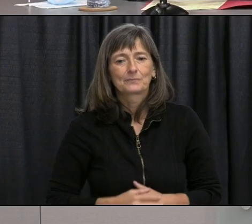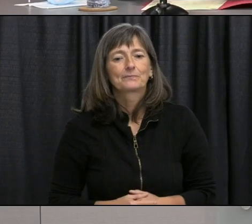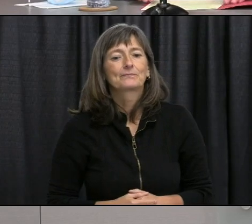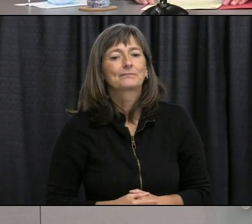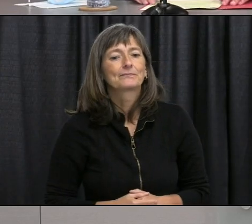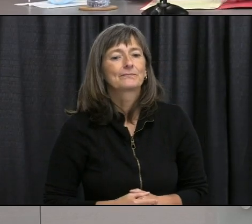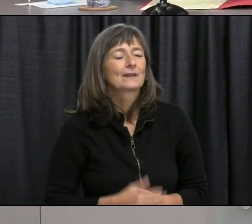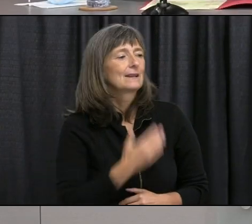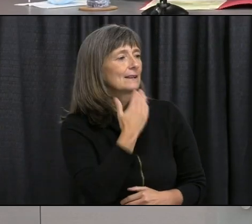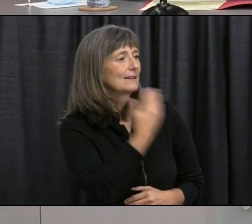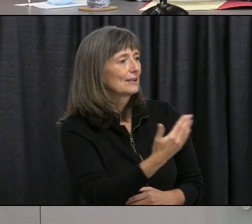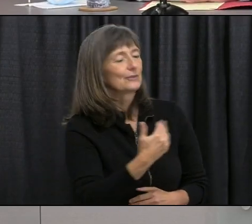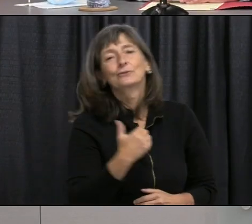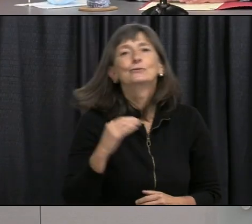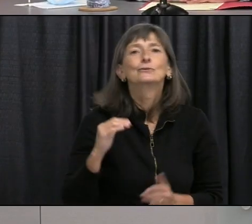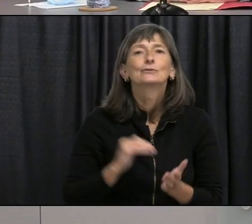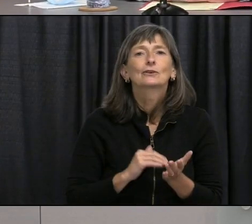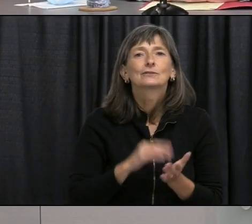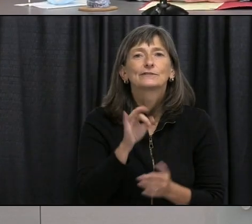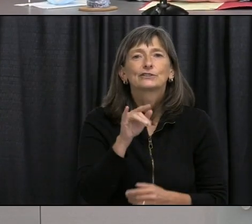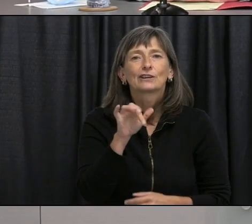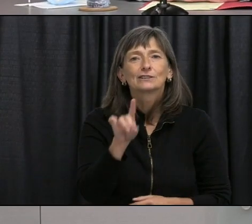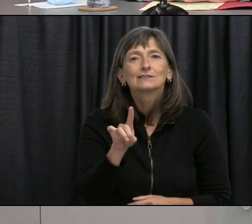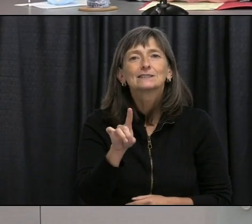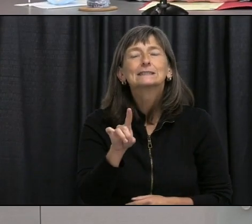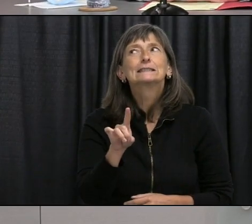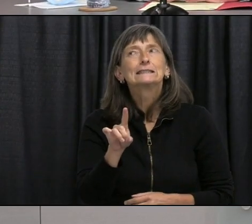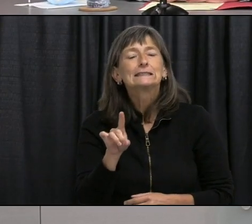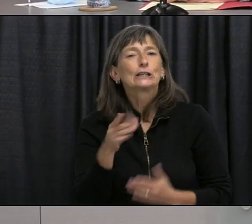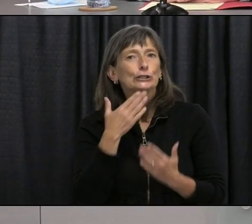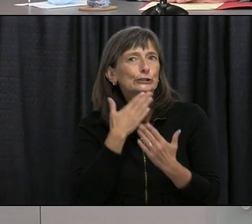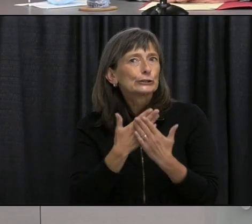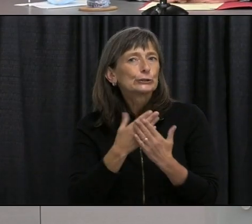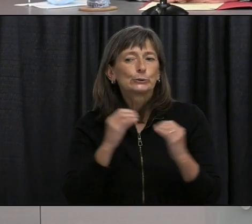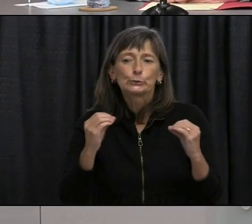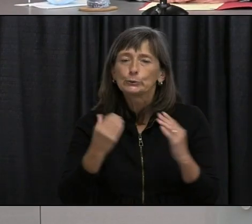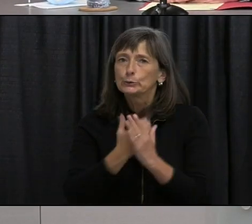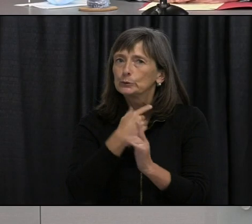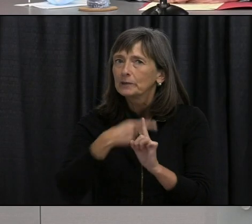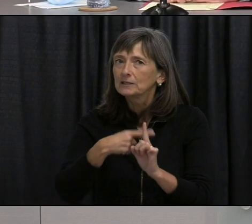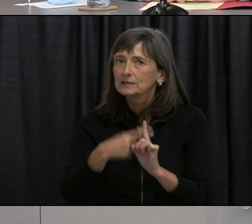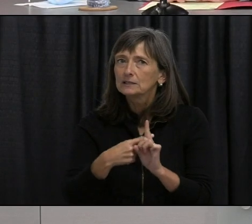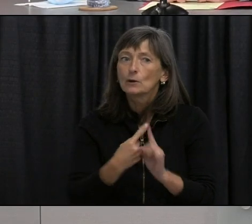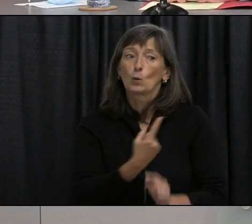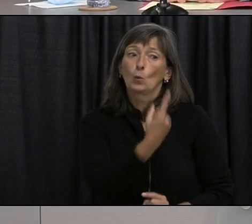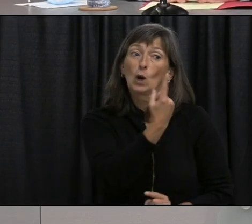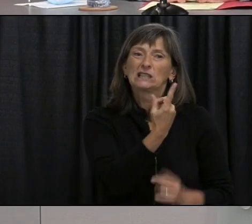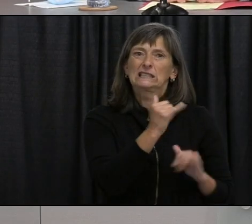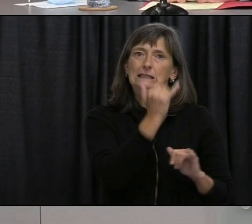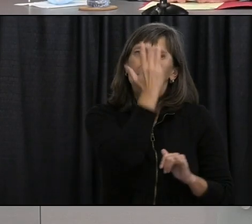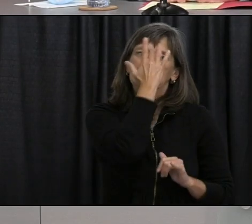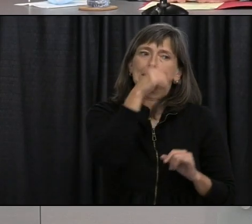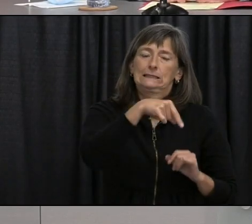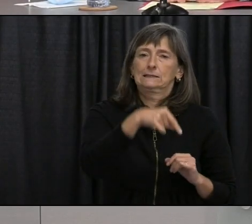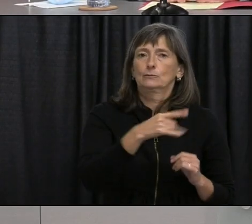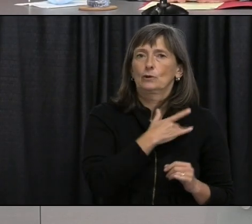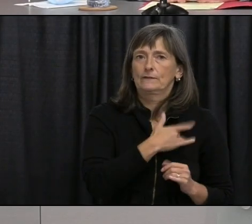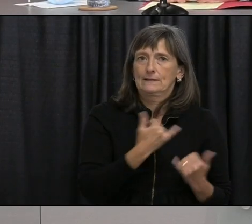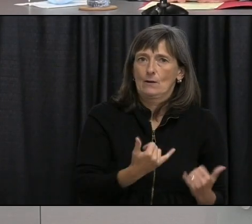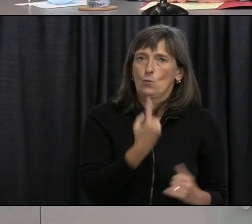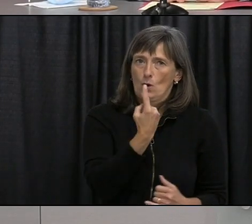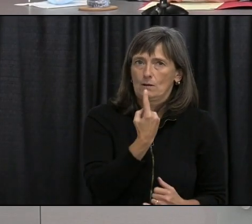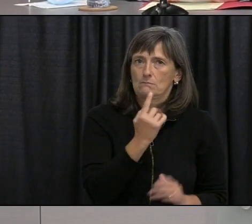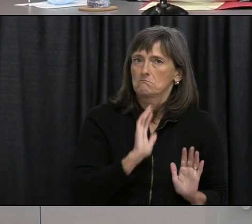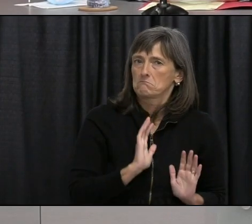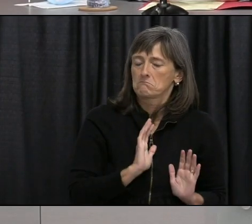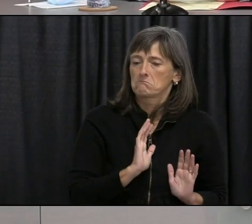Thank you very much, Dr. Fitzgerald. Yes, good. No new cases again today. We have one active case in the province.